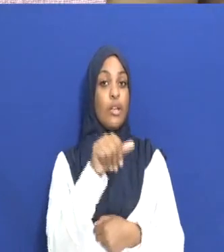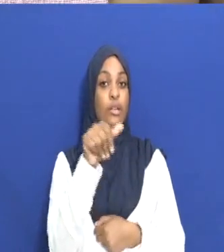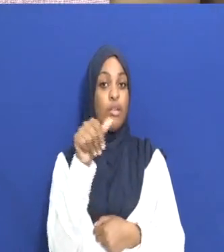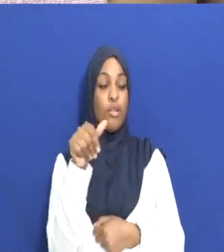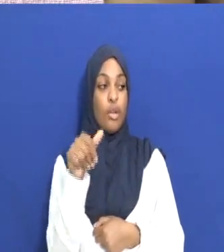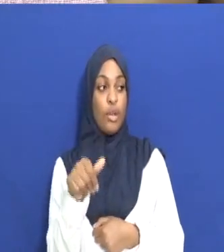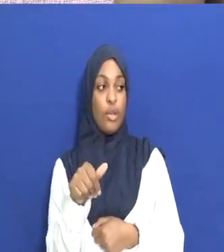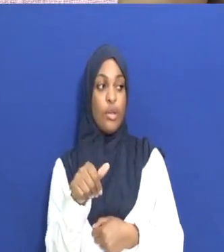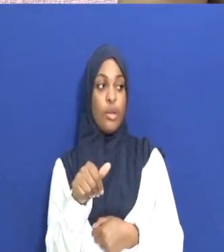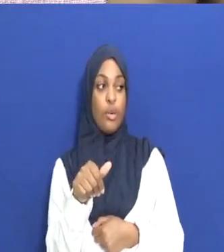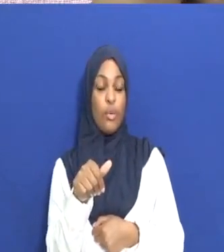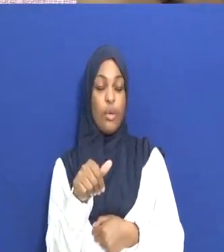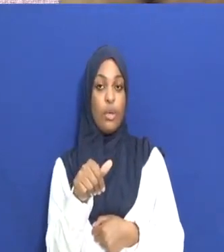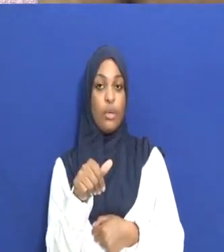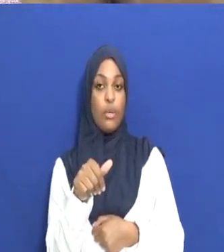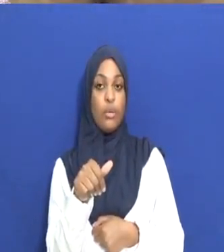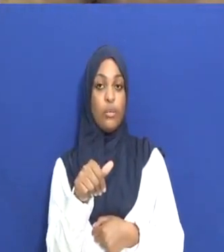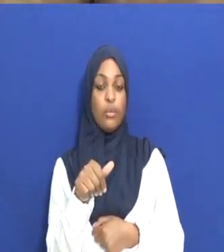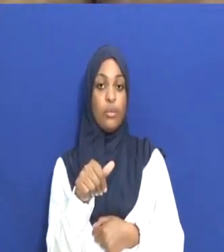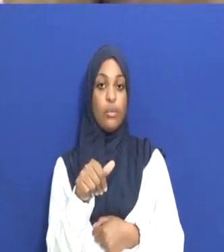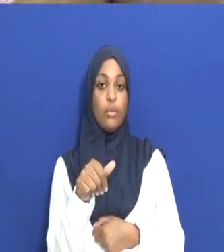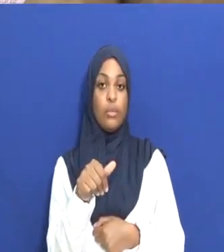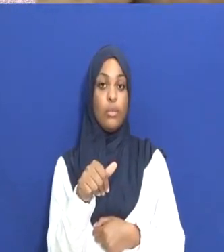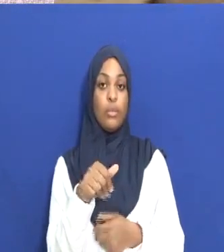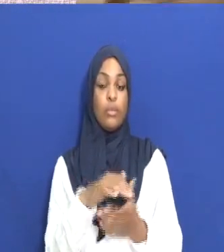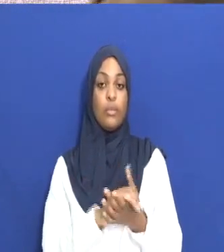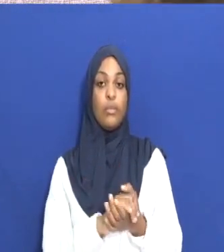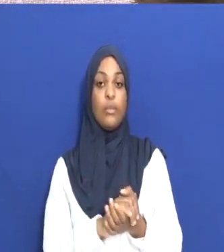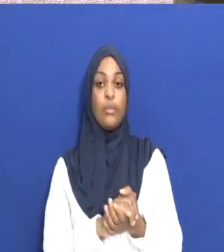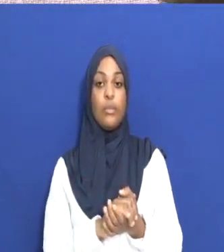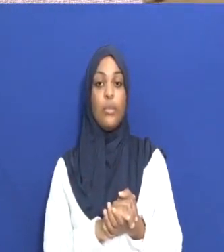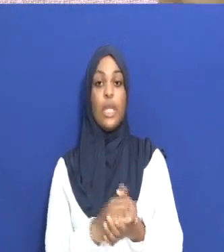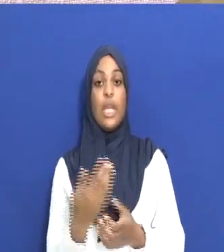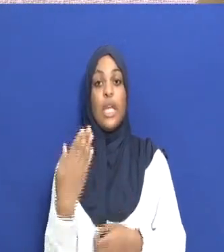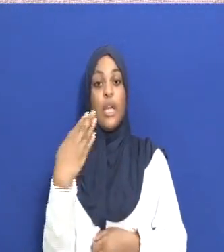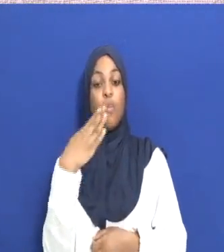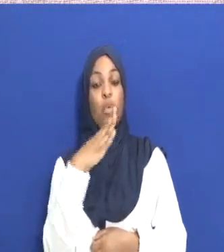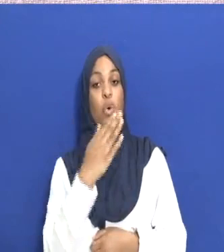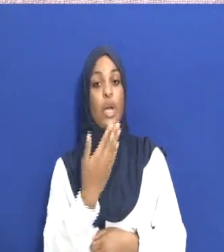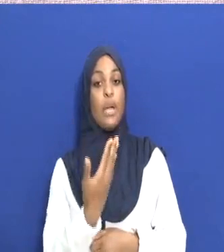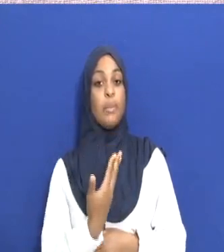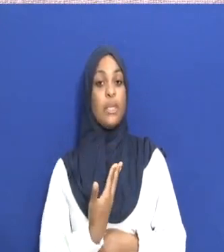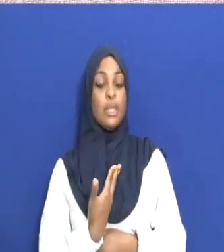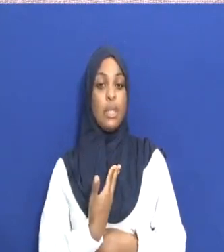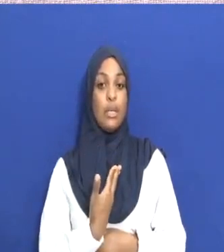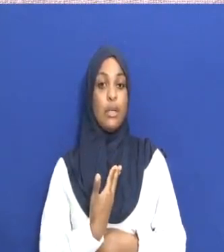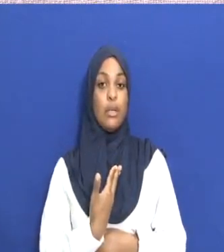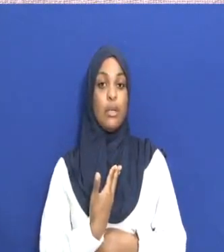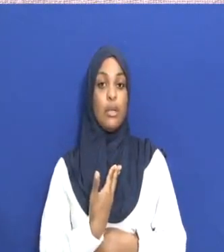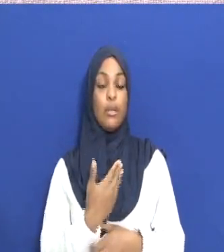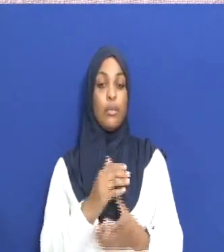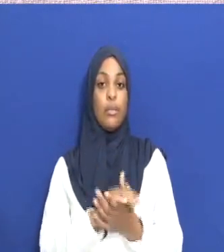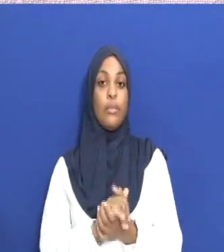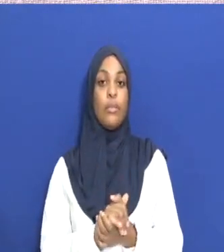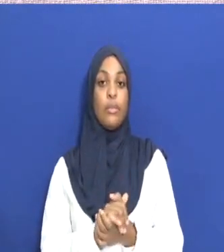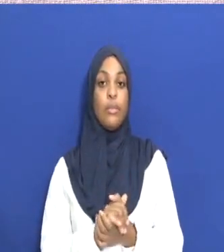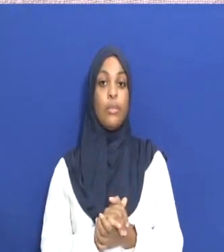8 times the second 8. That is very, very important point. Okay.